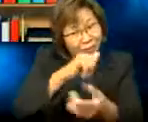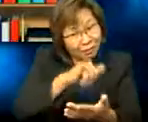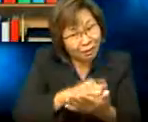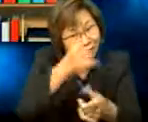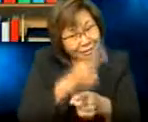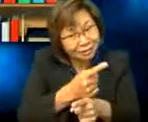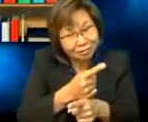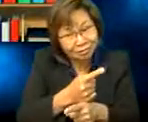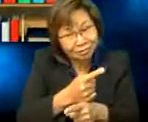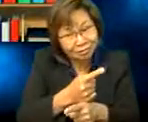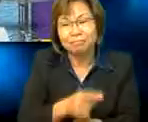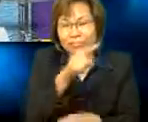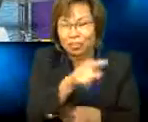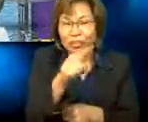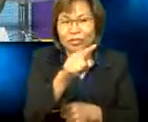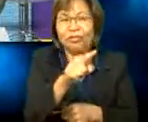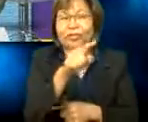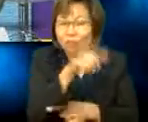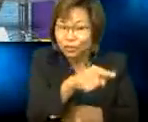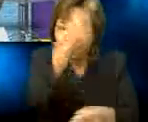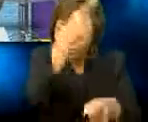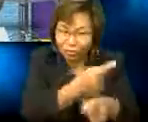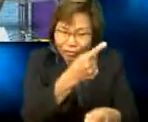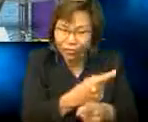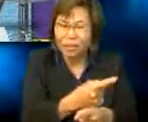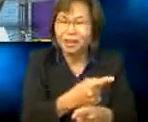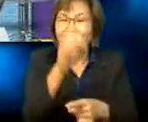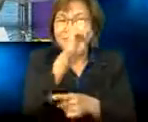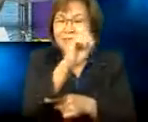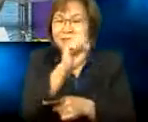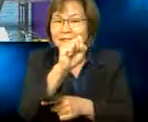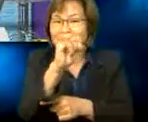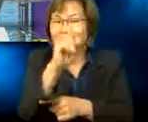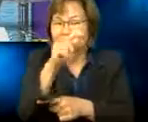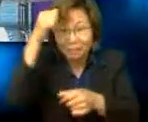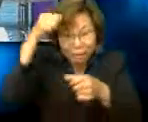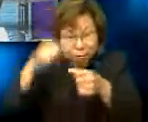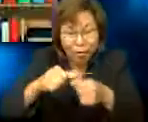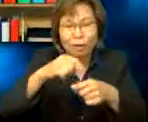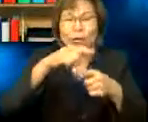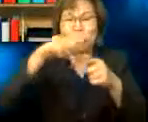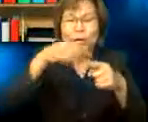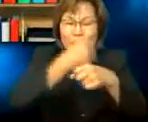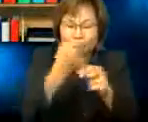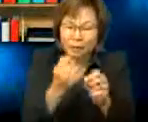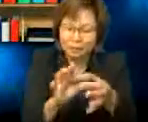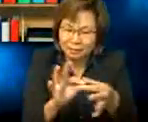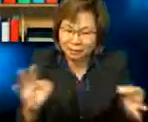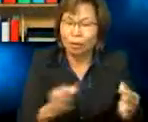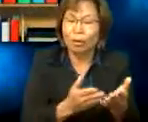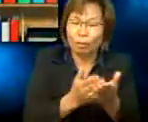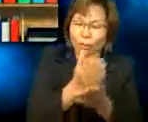Mr. Aris? You are absolutely right, Siti. So bear that in mind when making your sentences. All